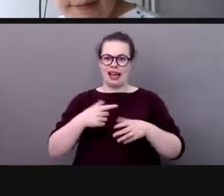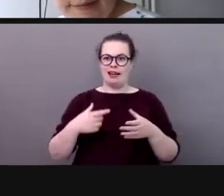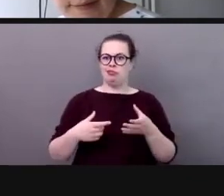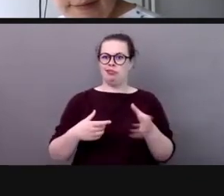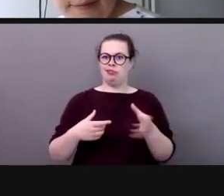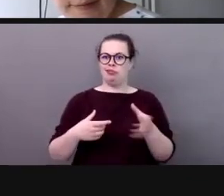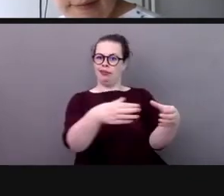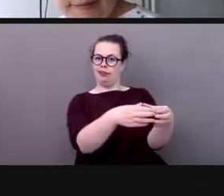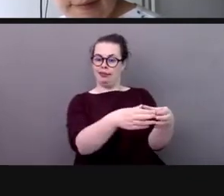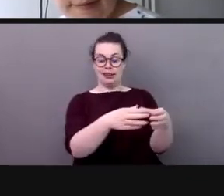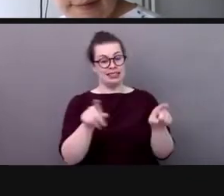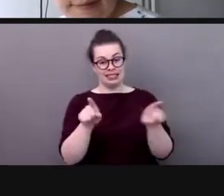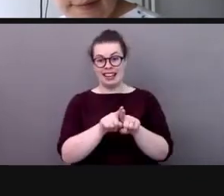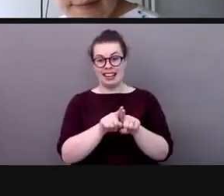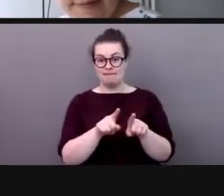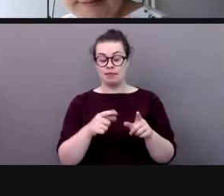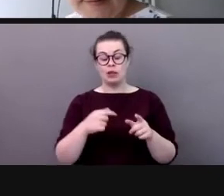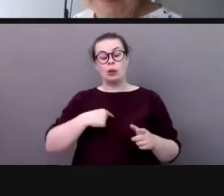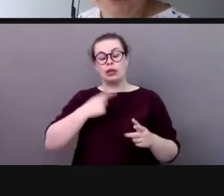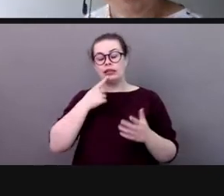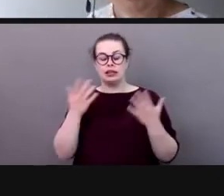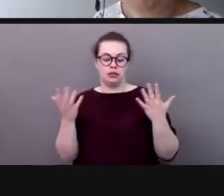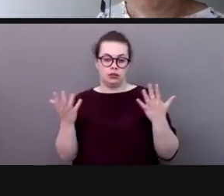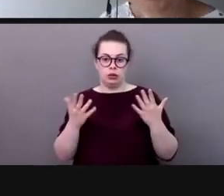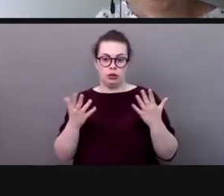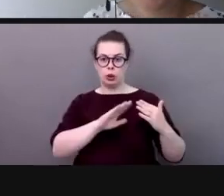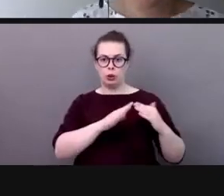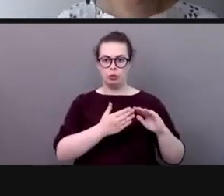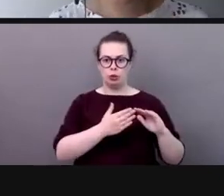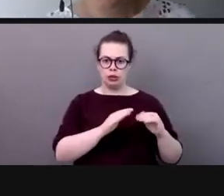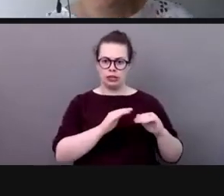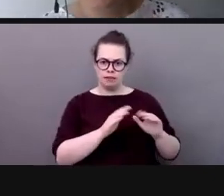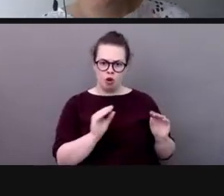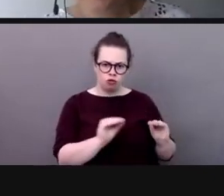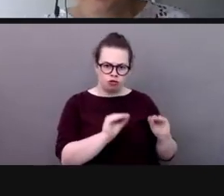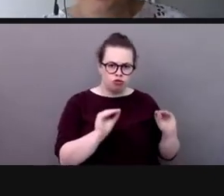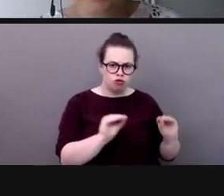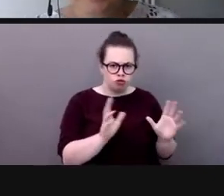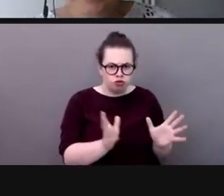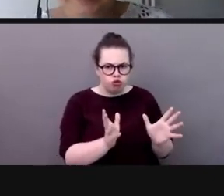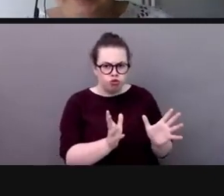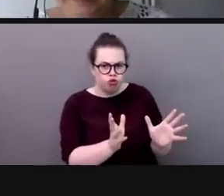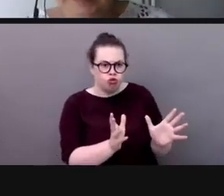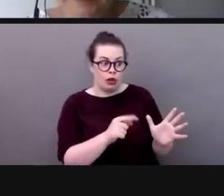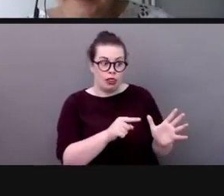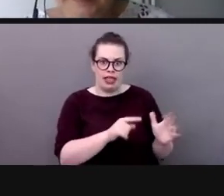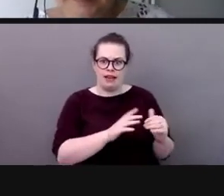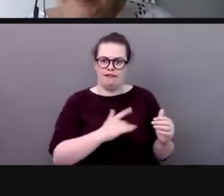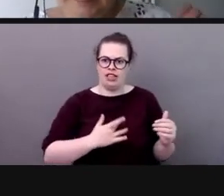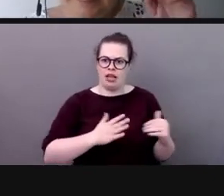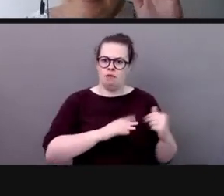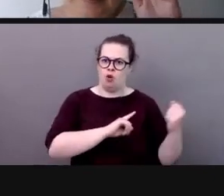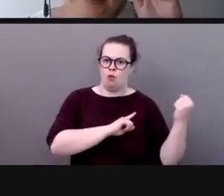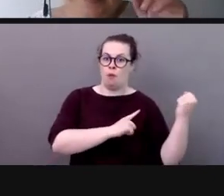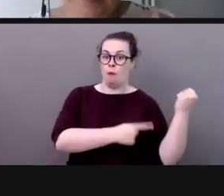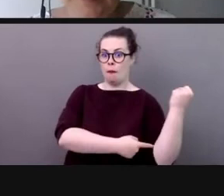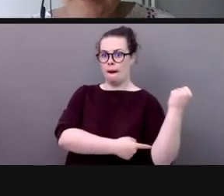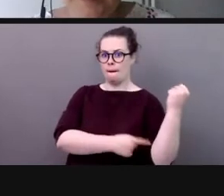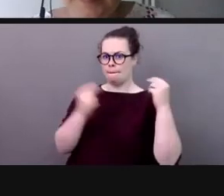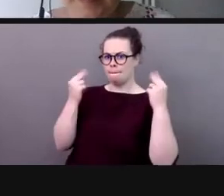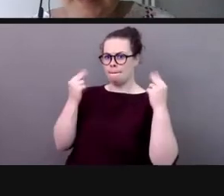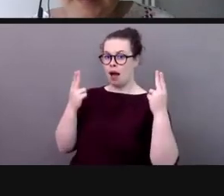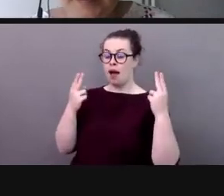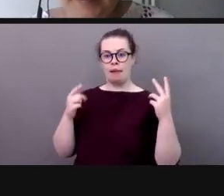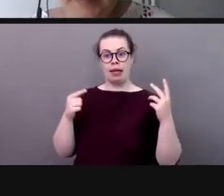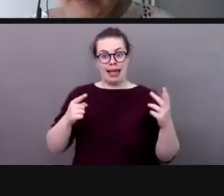we said, really strengthening community resilience is a key element of our work. Although